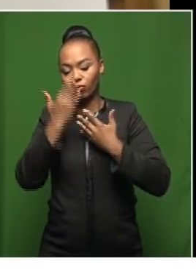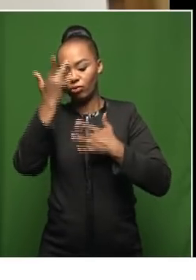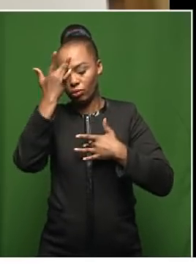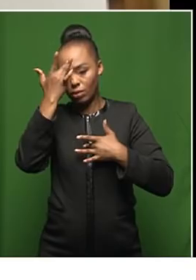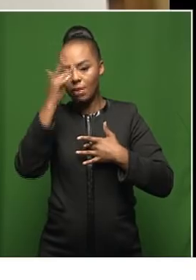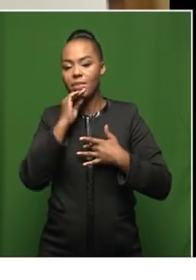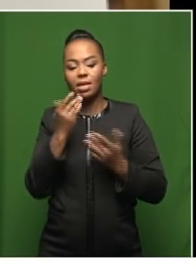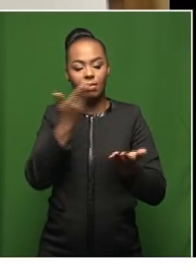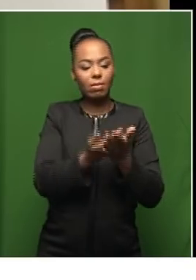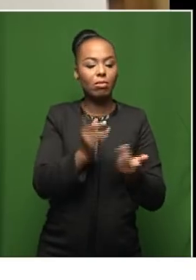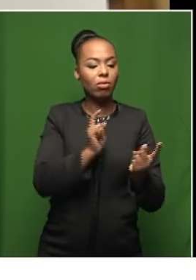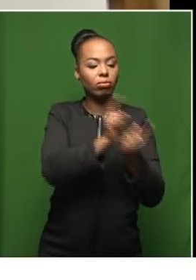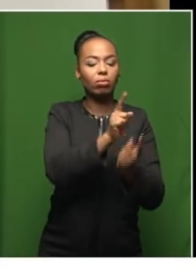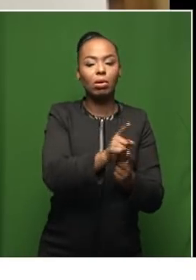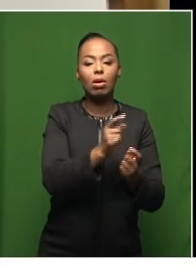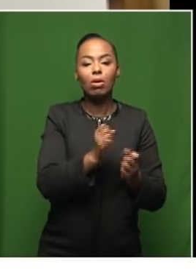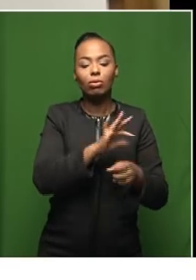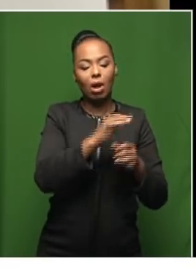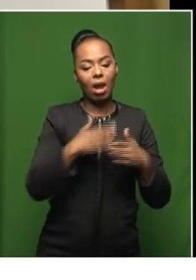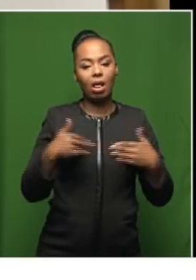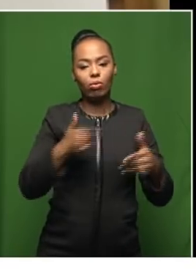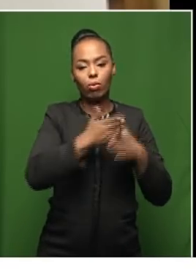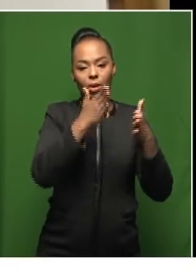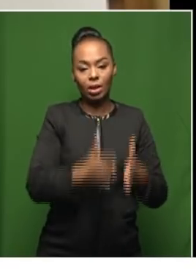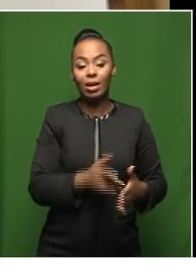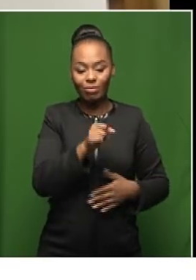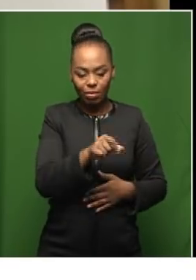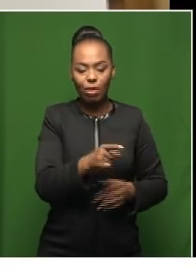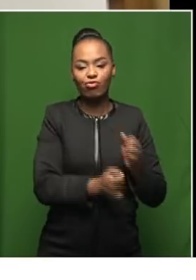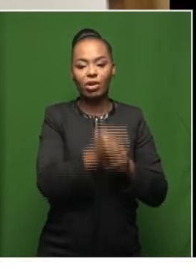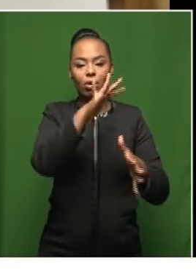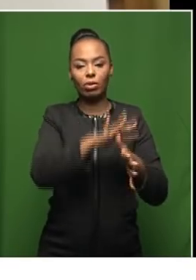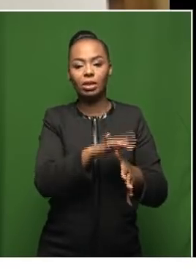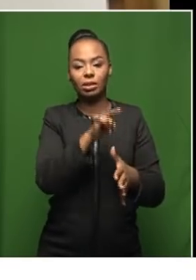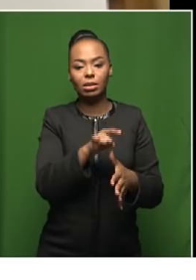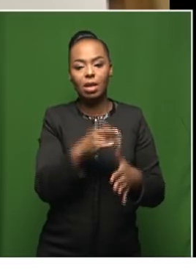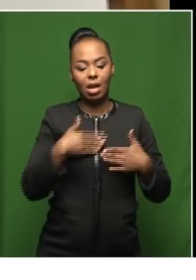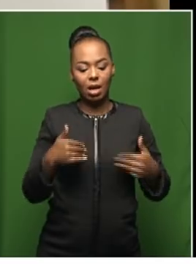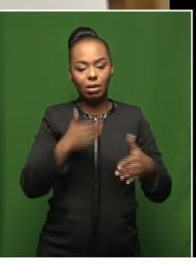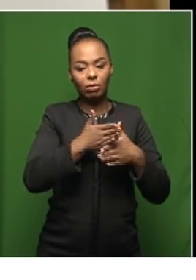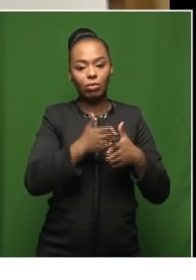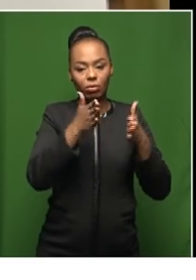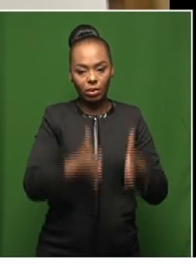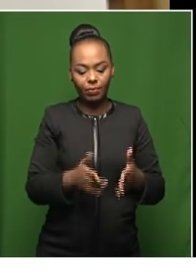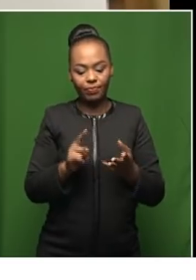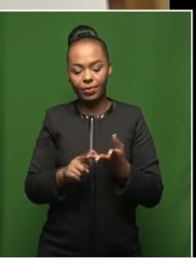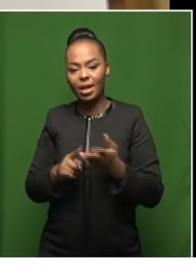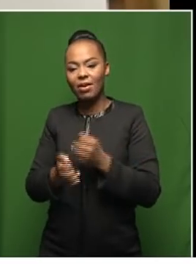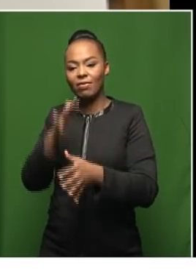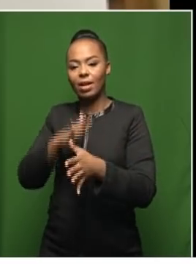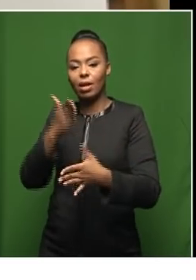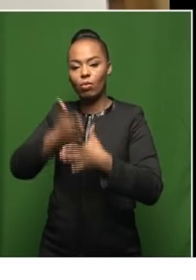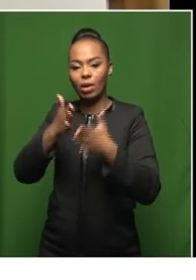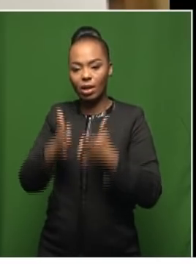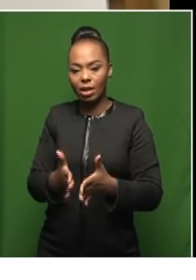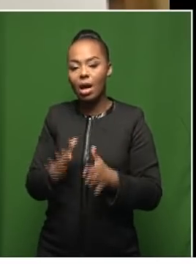very important that they must therefore be put on the top of the list. Linked to that will also be what we call frontline workers, a number of